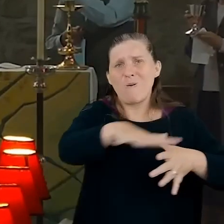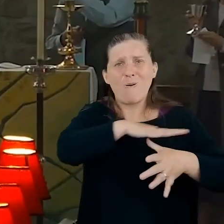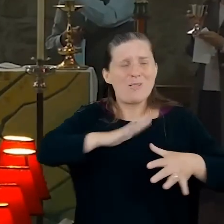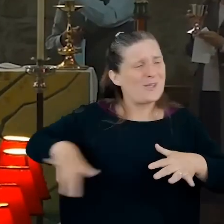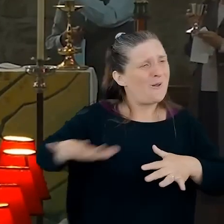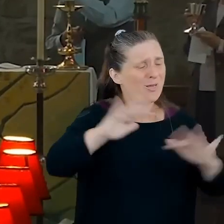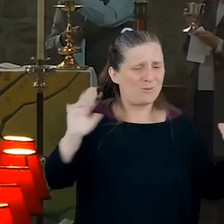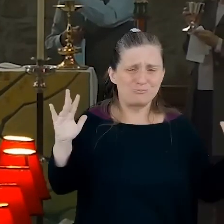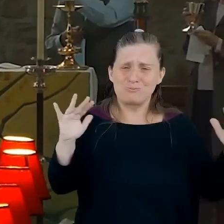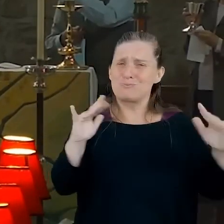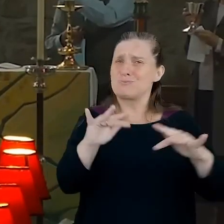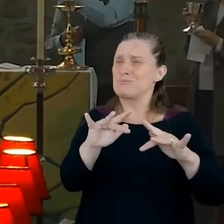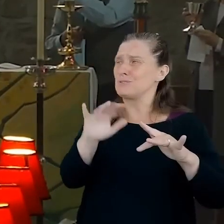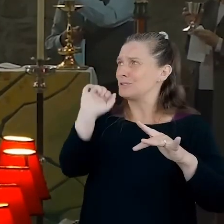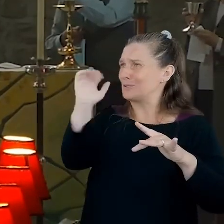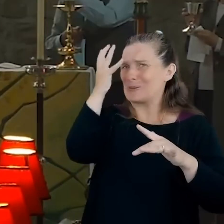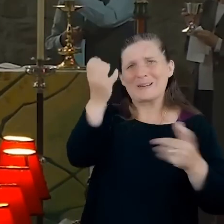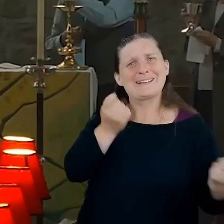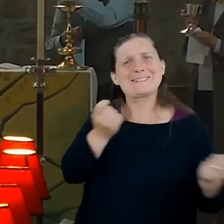earth into your kingdom.